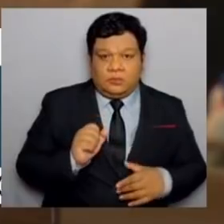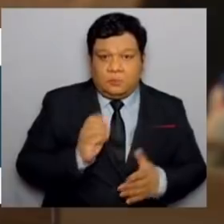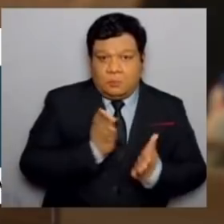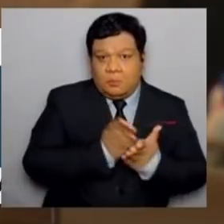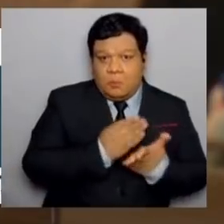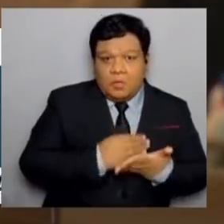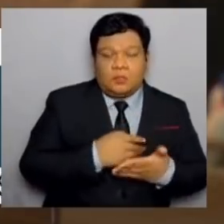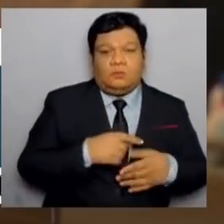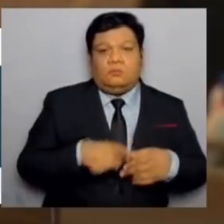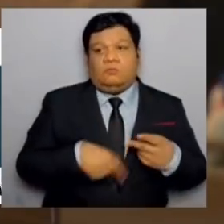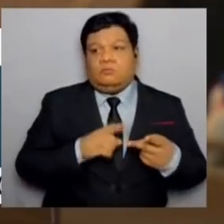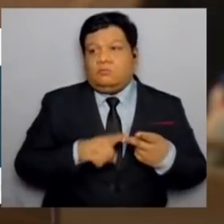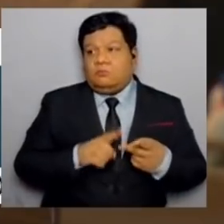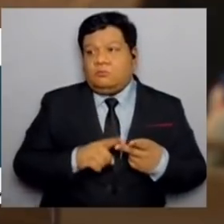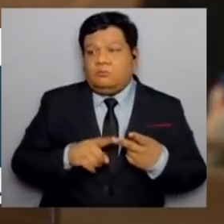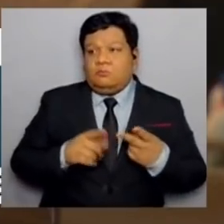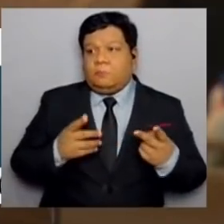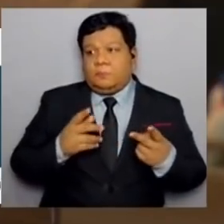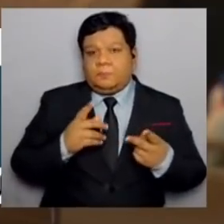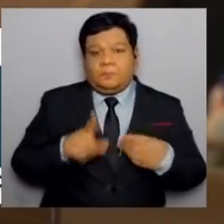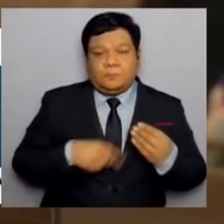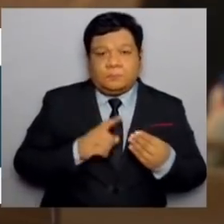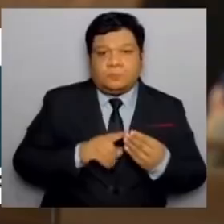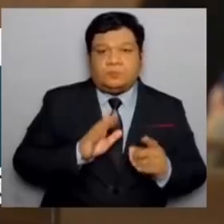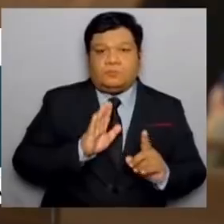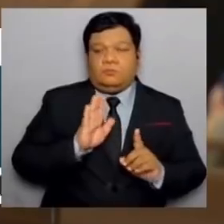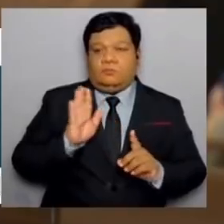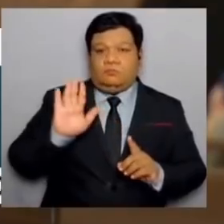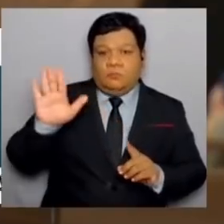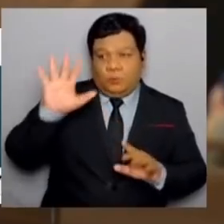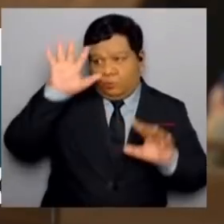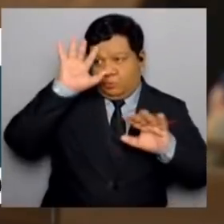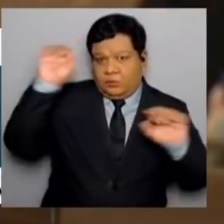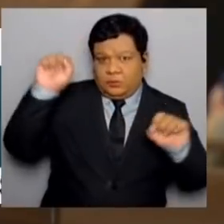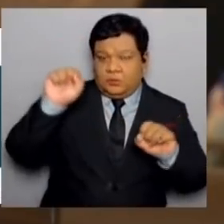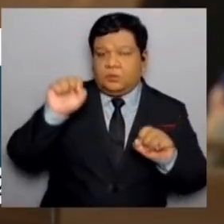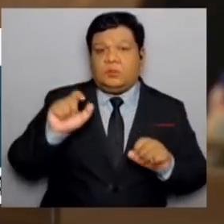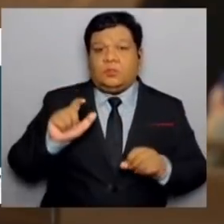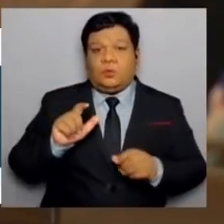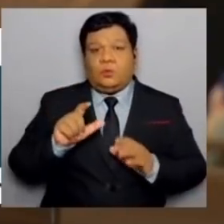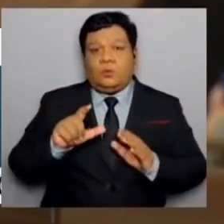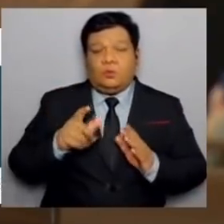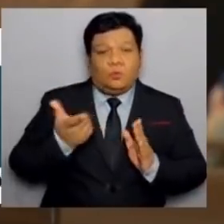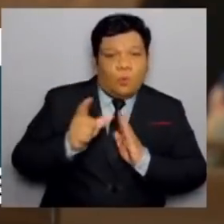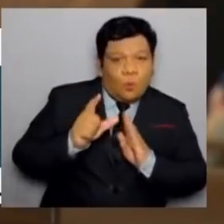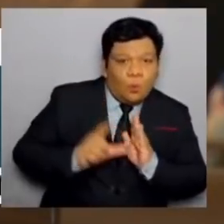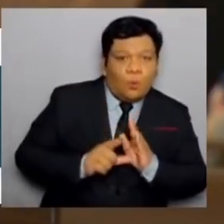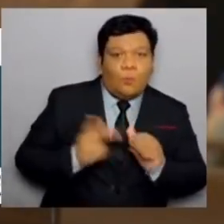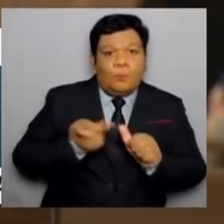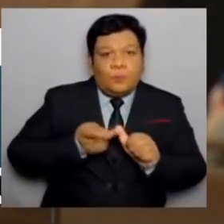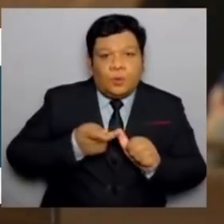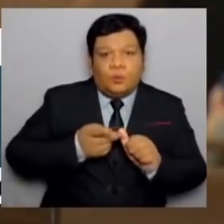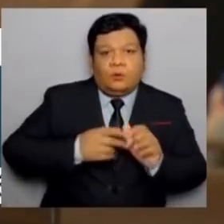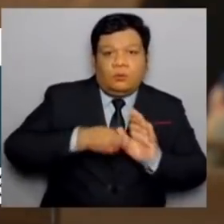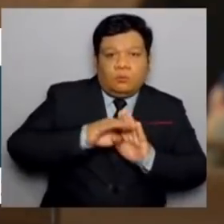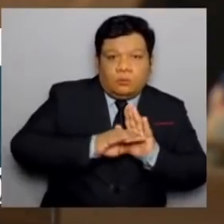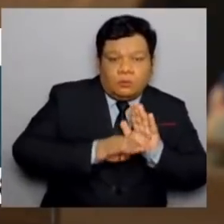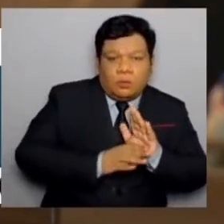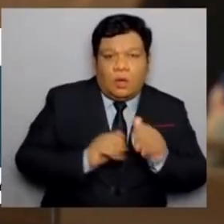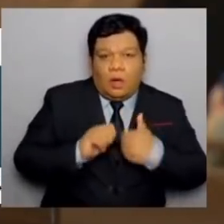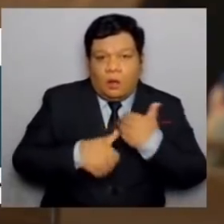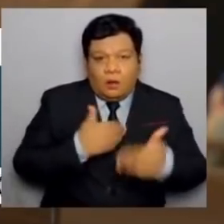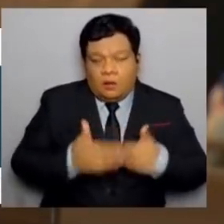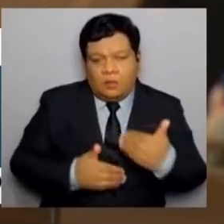process, pagdating sa kanyang main legislative agenda, priority legislative agenda, makuha niya yung